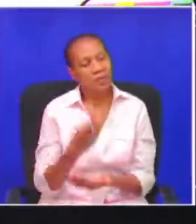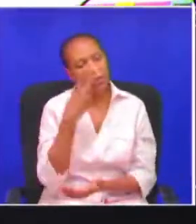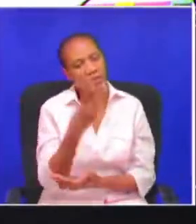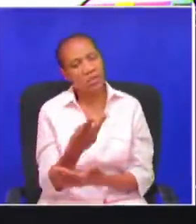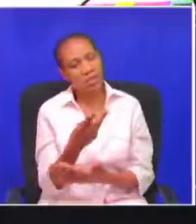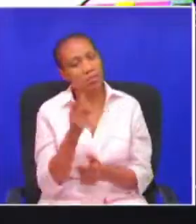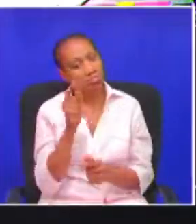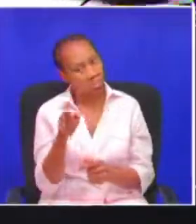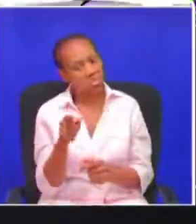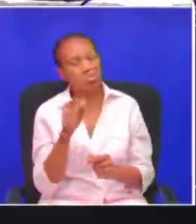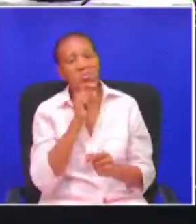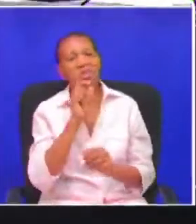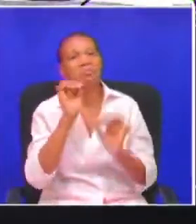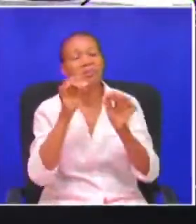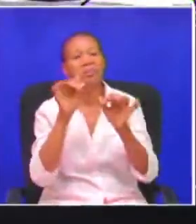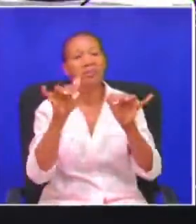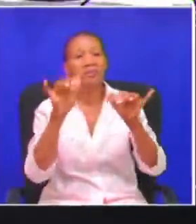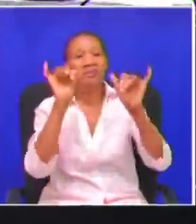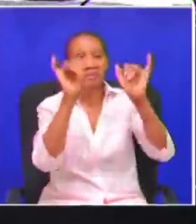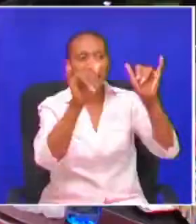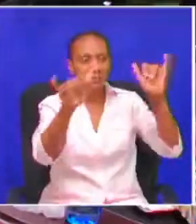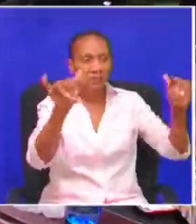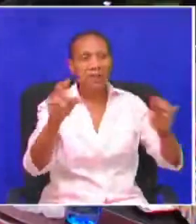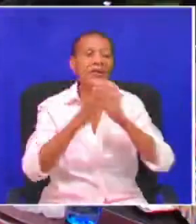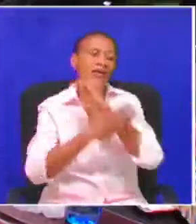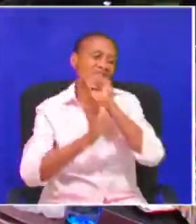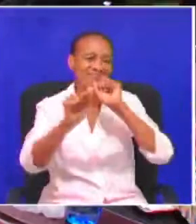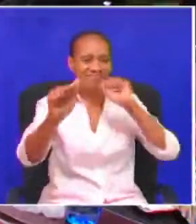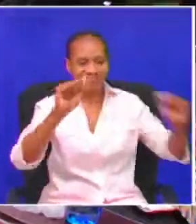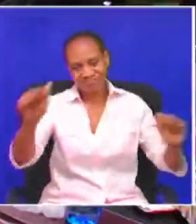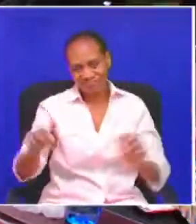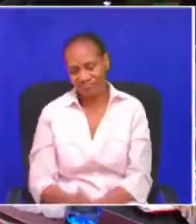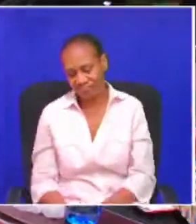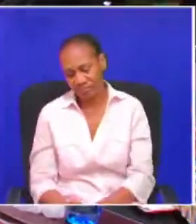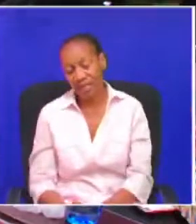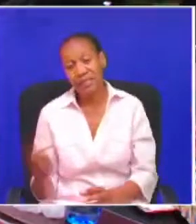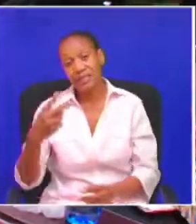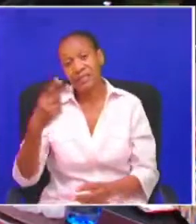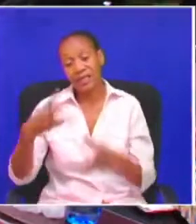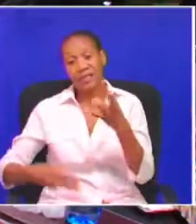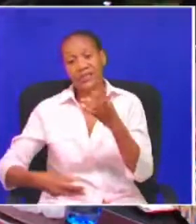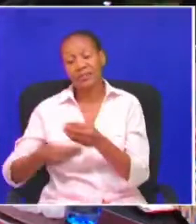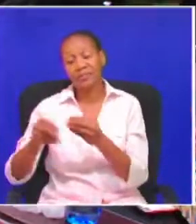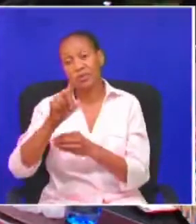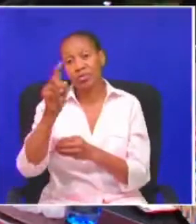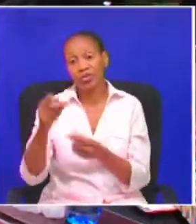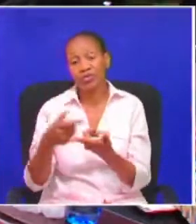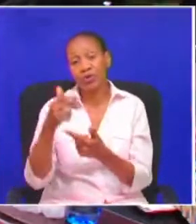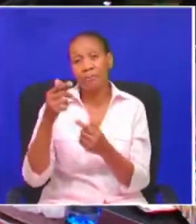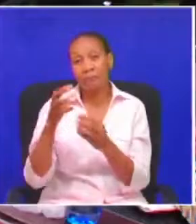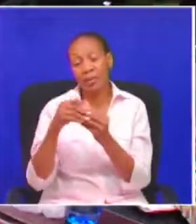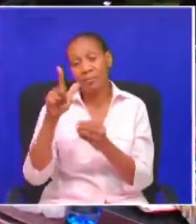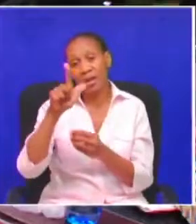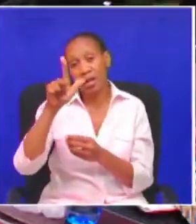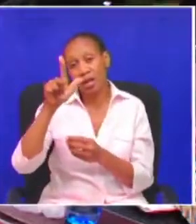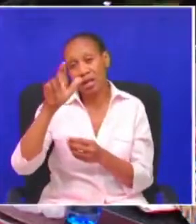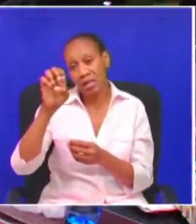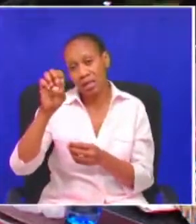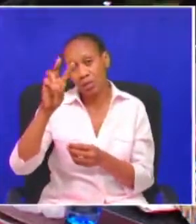Honorable Deputy Speaker. Second supplementary question will be asked by the Honorable Ruiz.